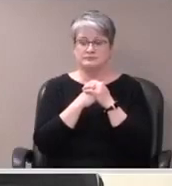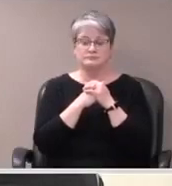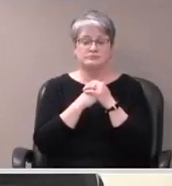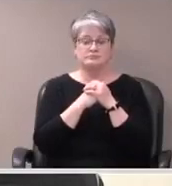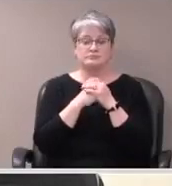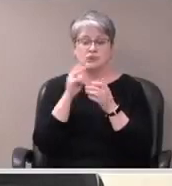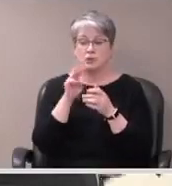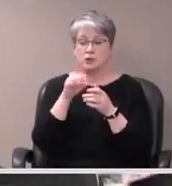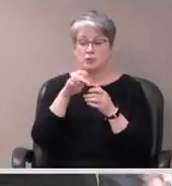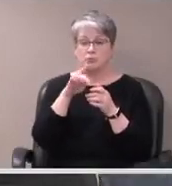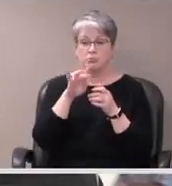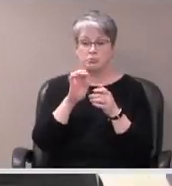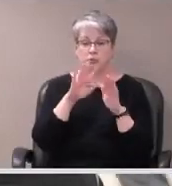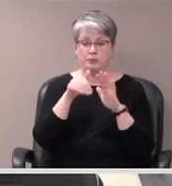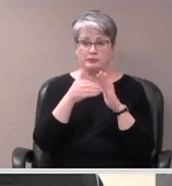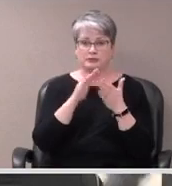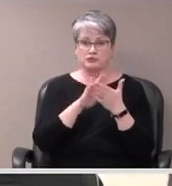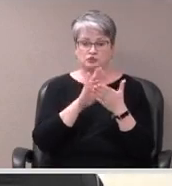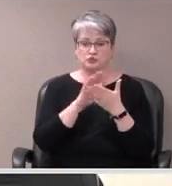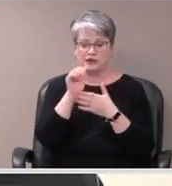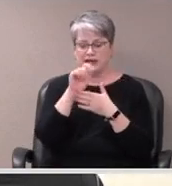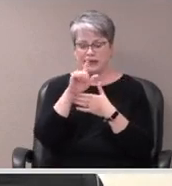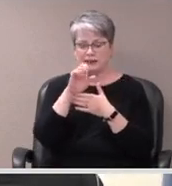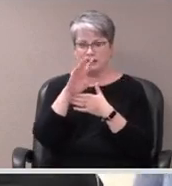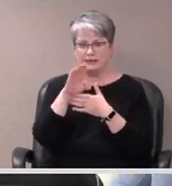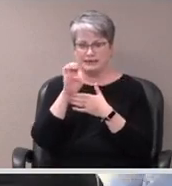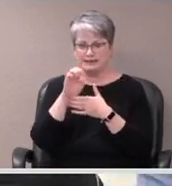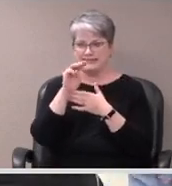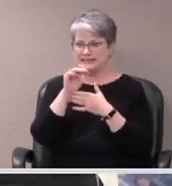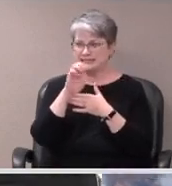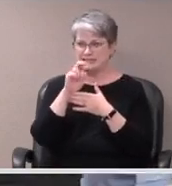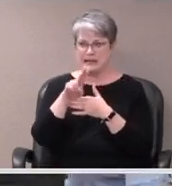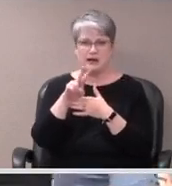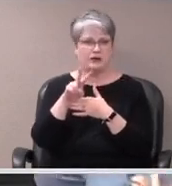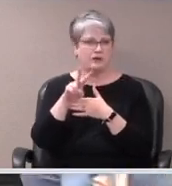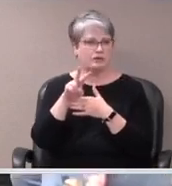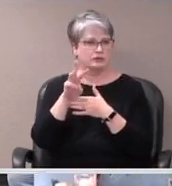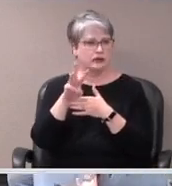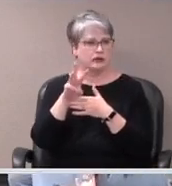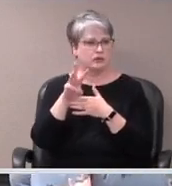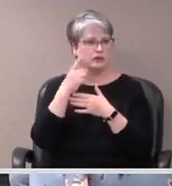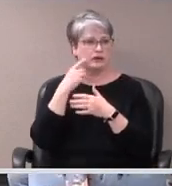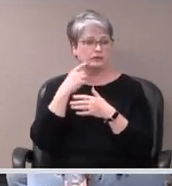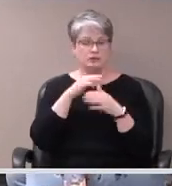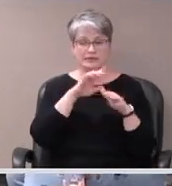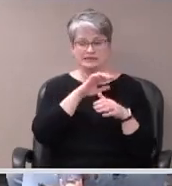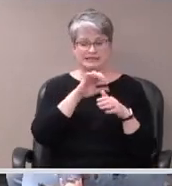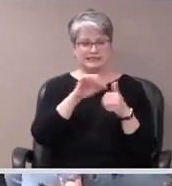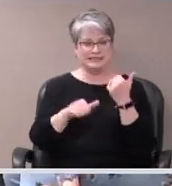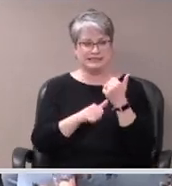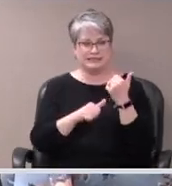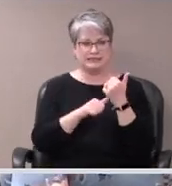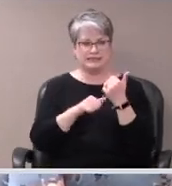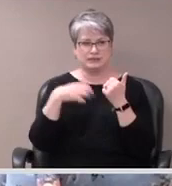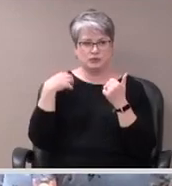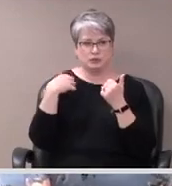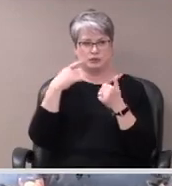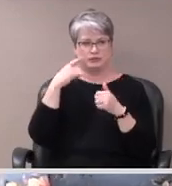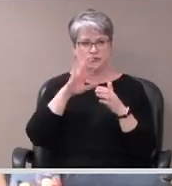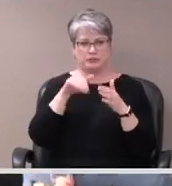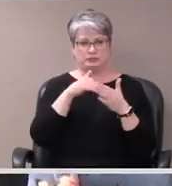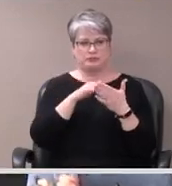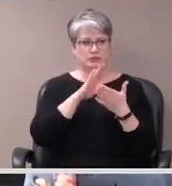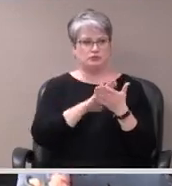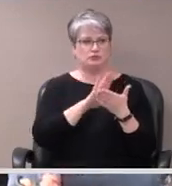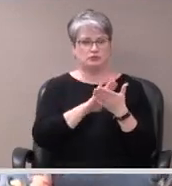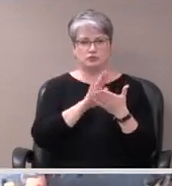Westport Middle School teacher, Alice Now. Joining in her in recognition is Assistant Superintendent of Middle Schools, Michelle Dillard, and her principal,